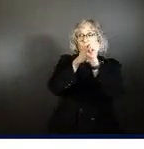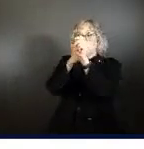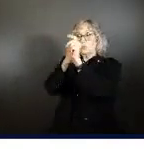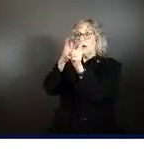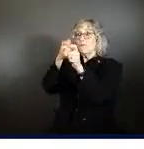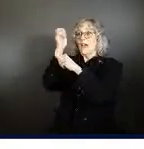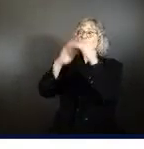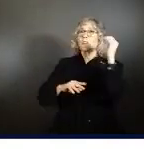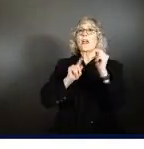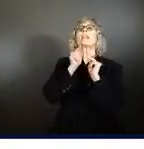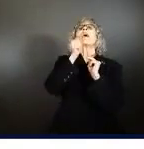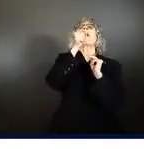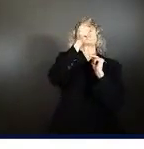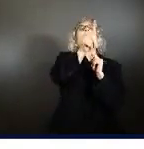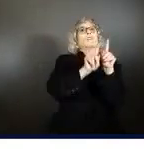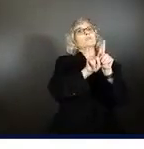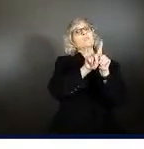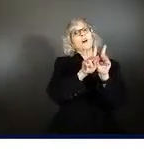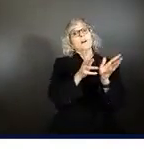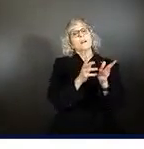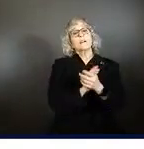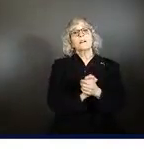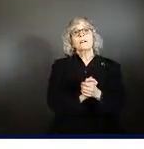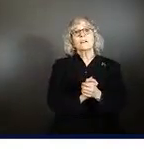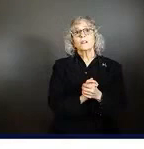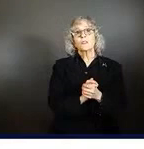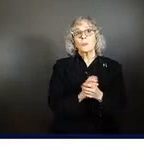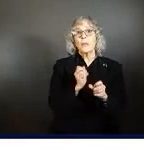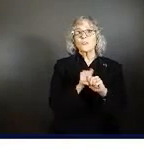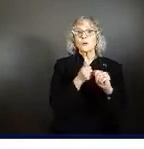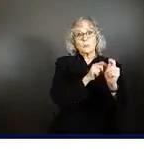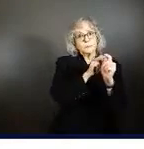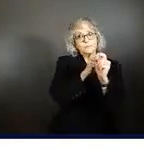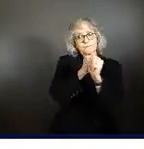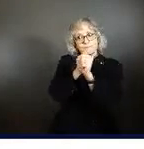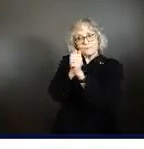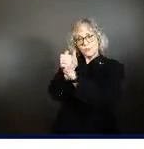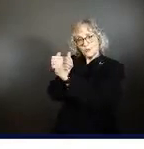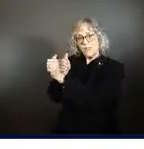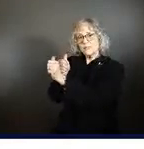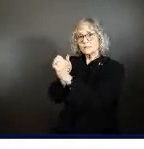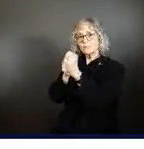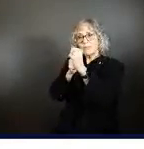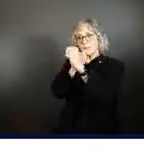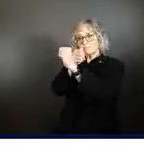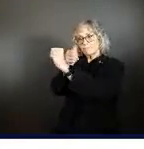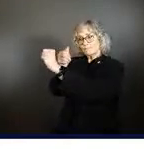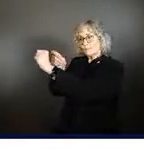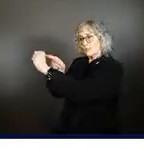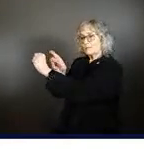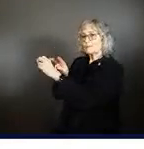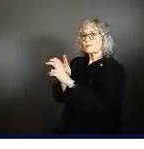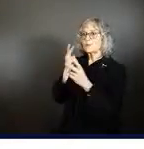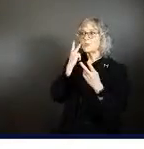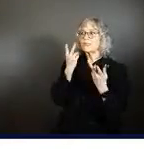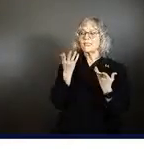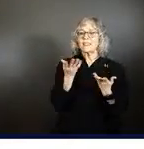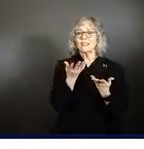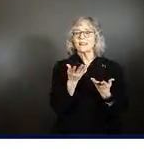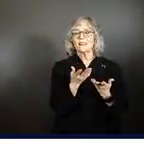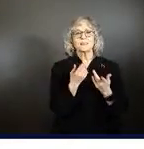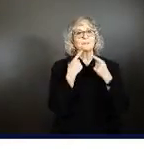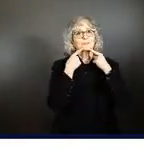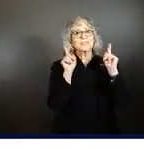things. And so those were successful images, and you can see them here.